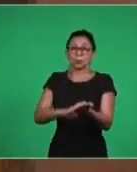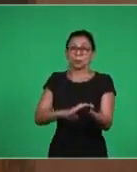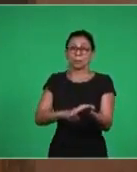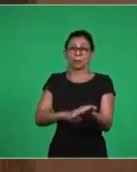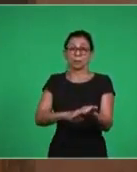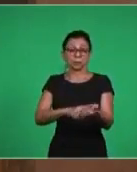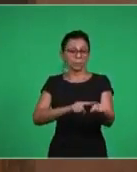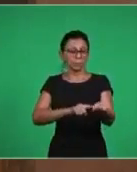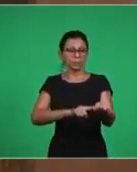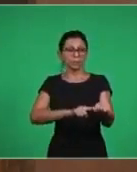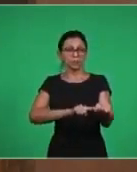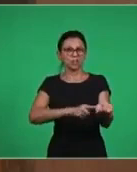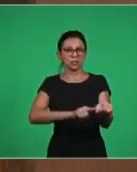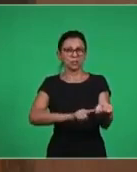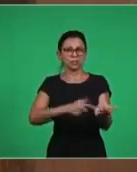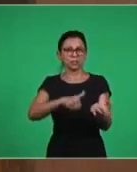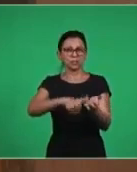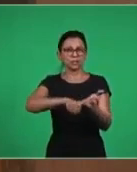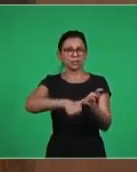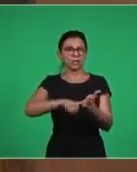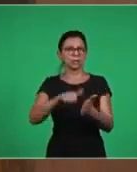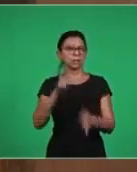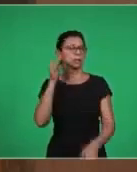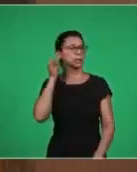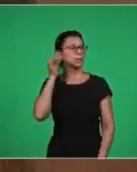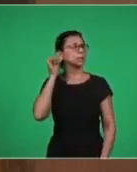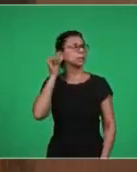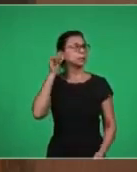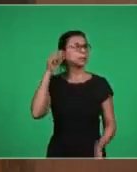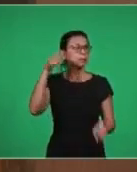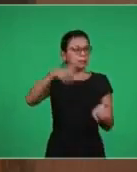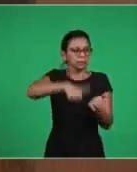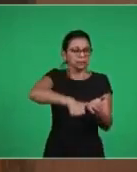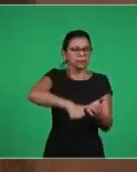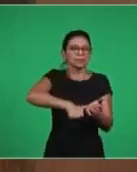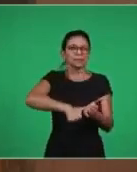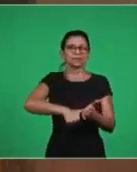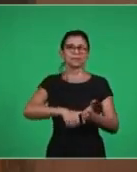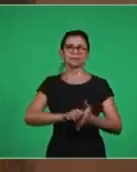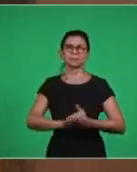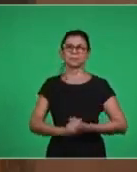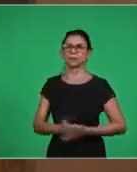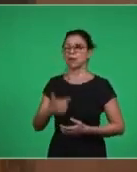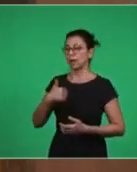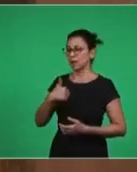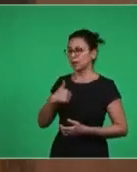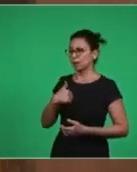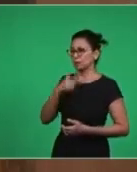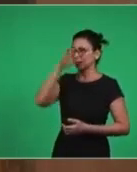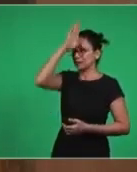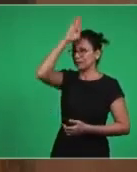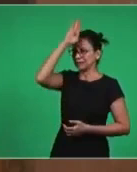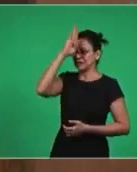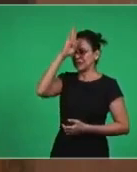was a covenant of blood. And now, freely, I'm serving you.